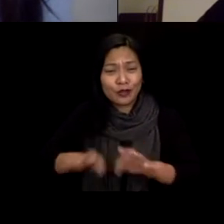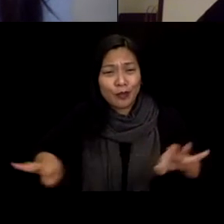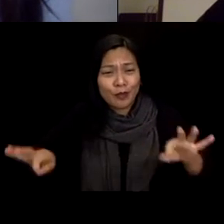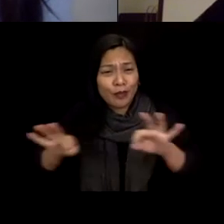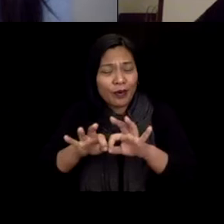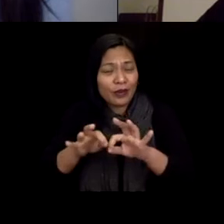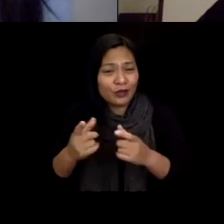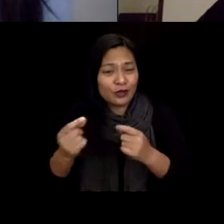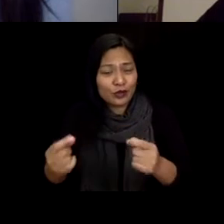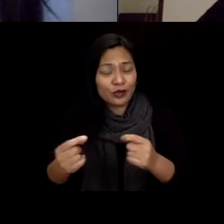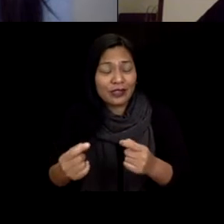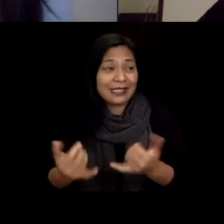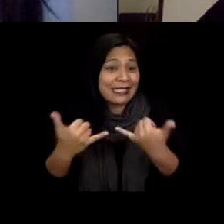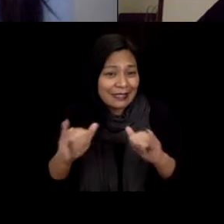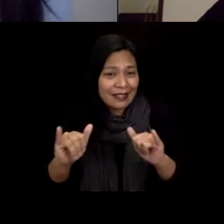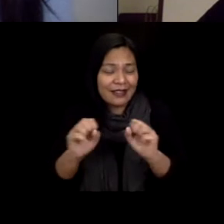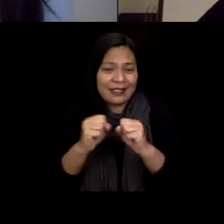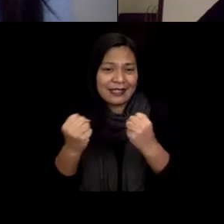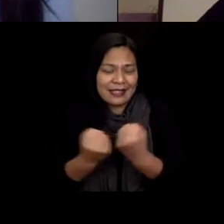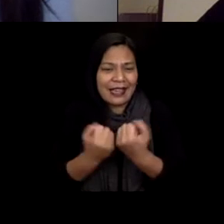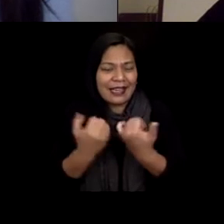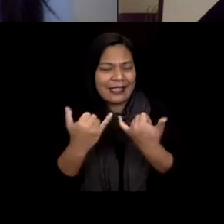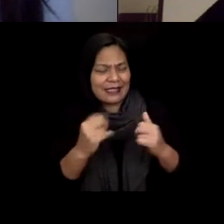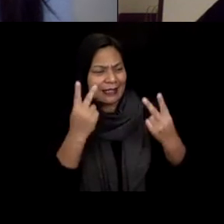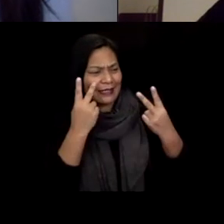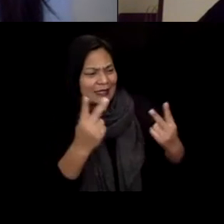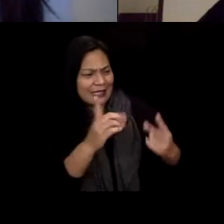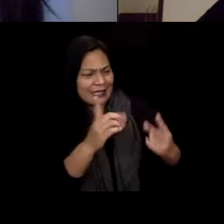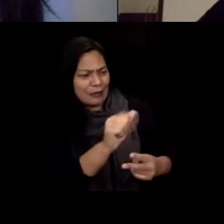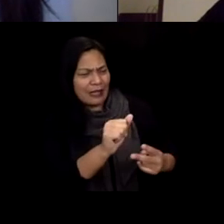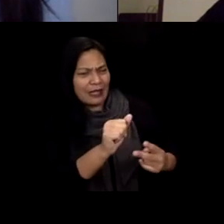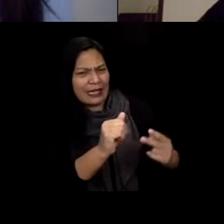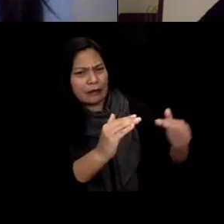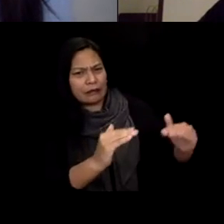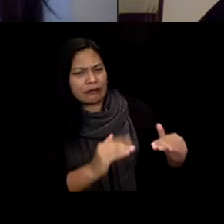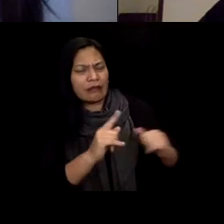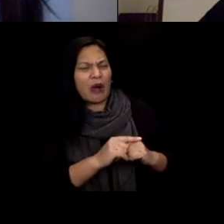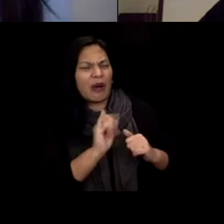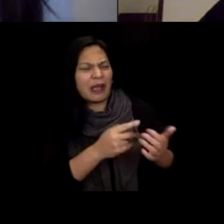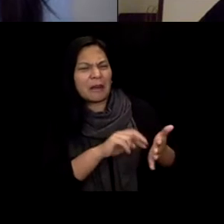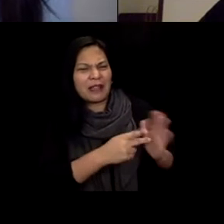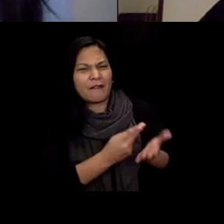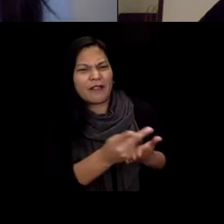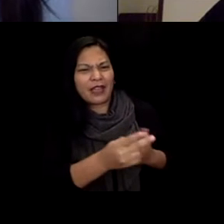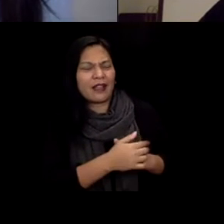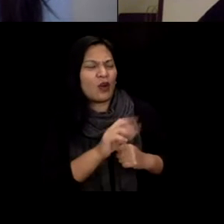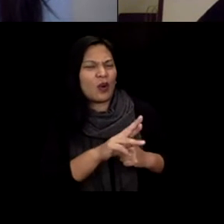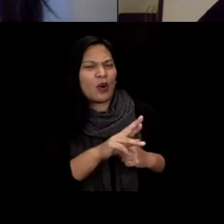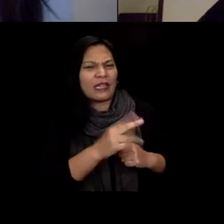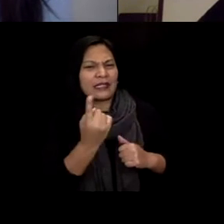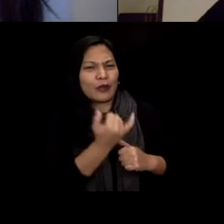views disability as this failing, as this personal failing. And so when we come